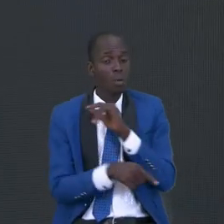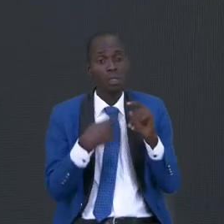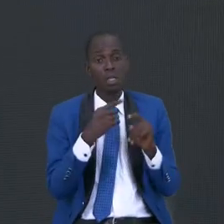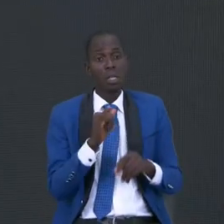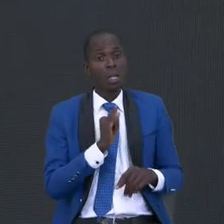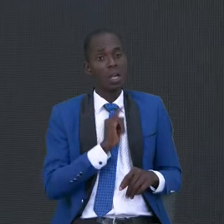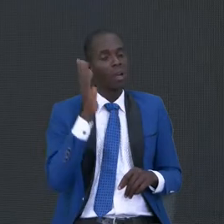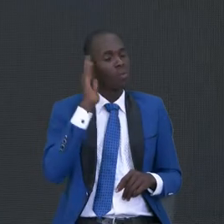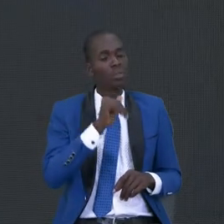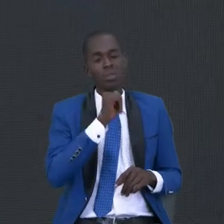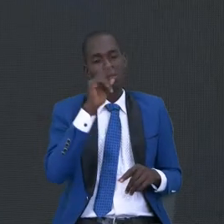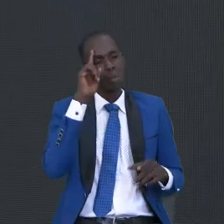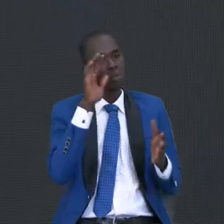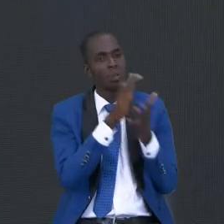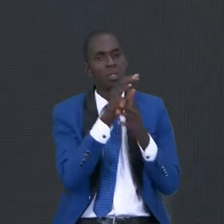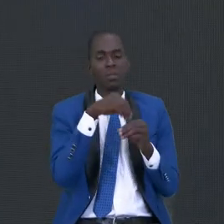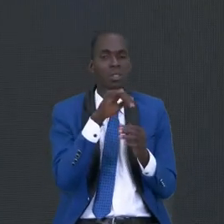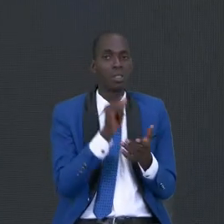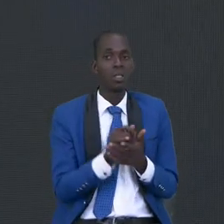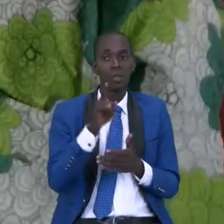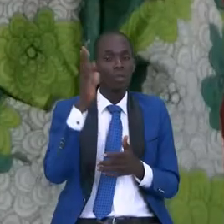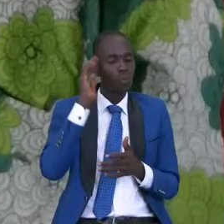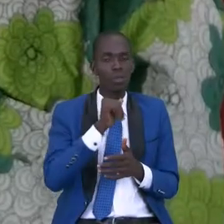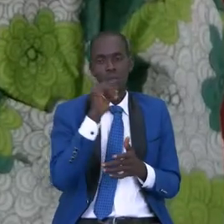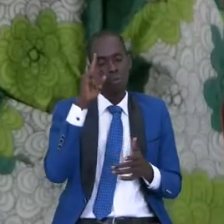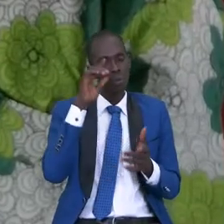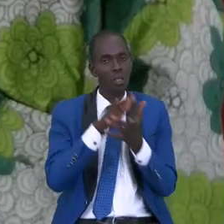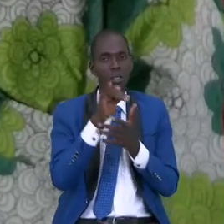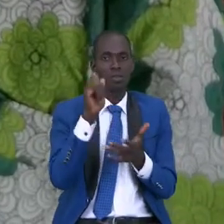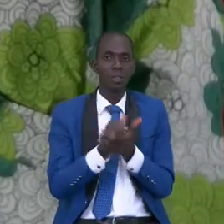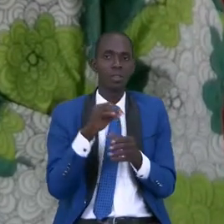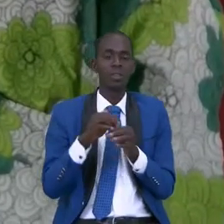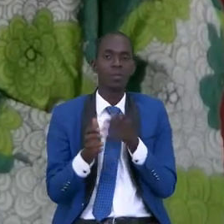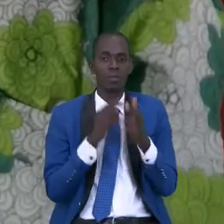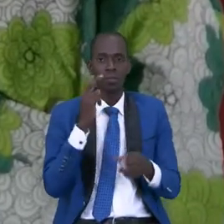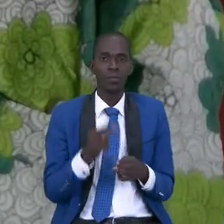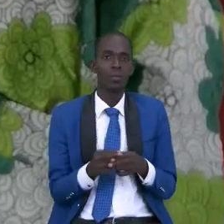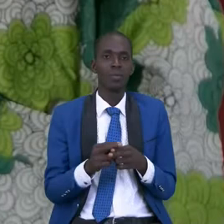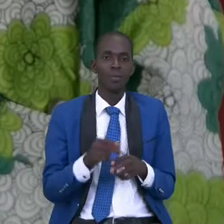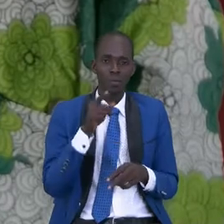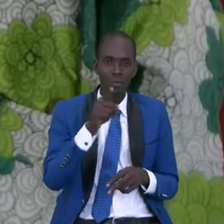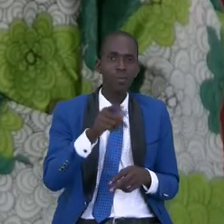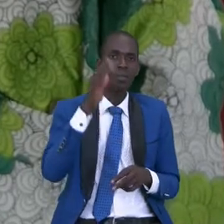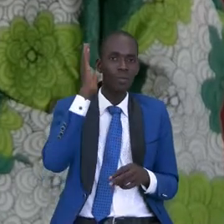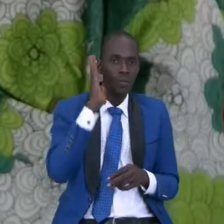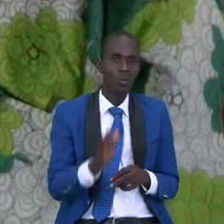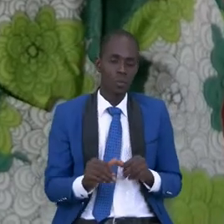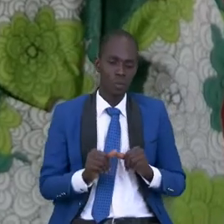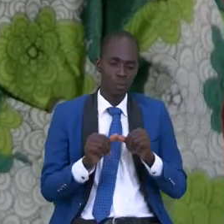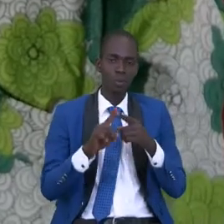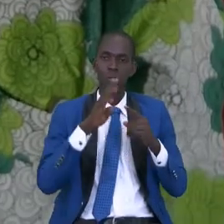drink their wine. You will not drink their wine. Yeah. You will remain